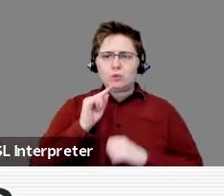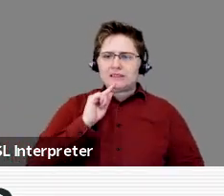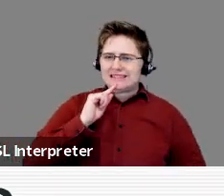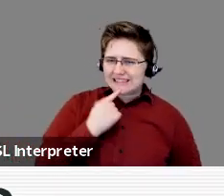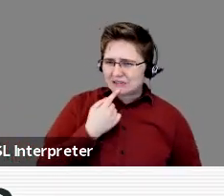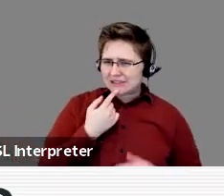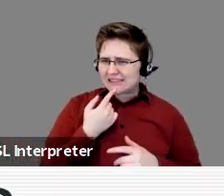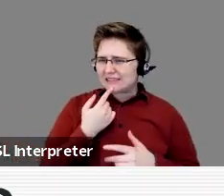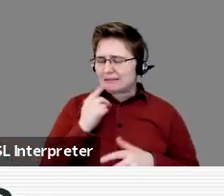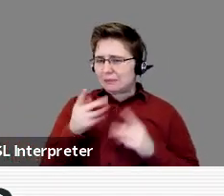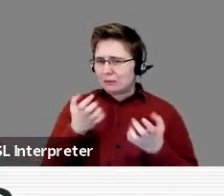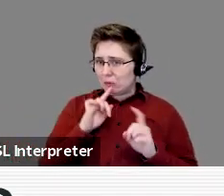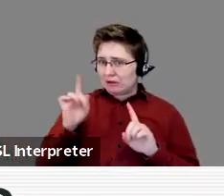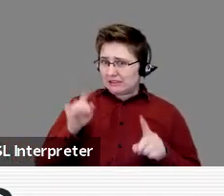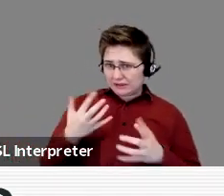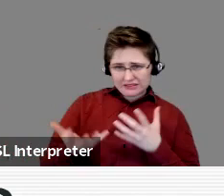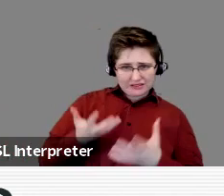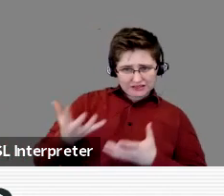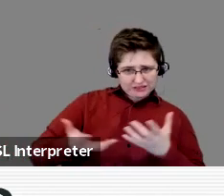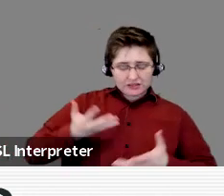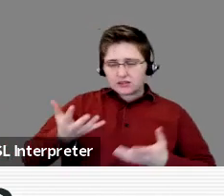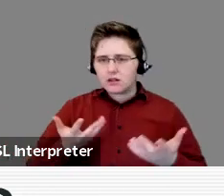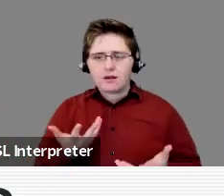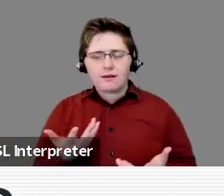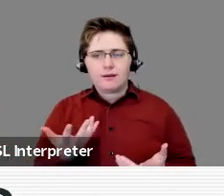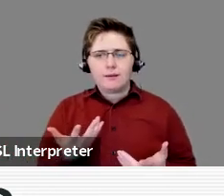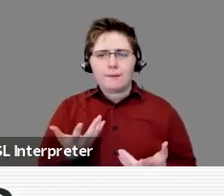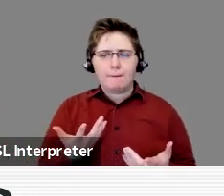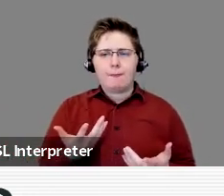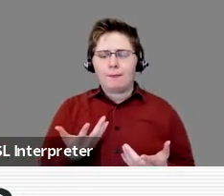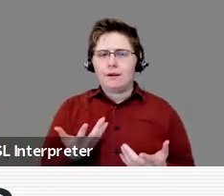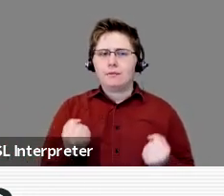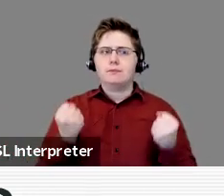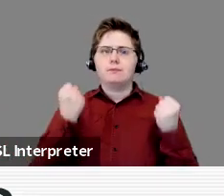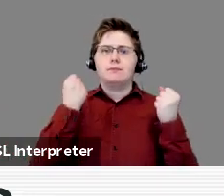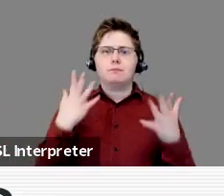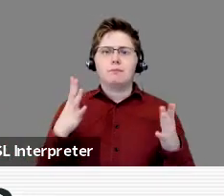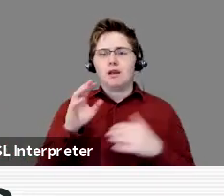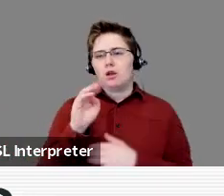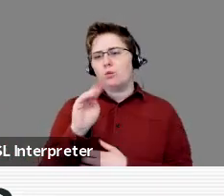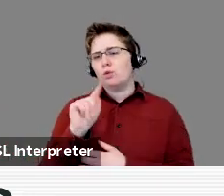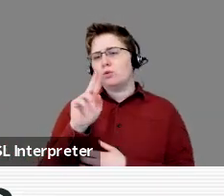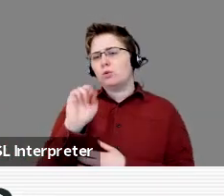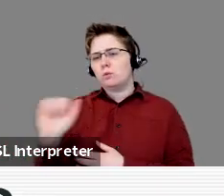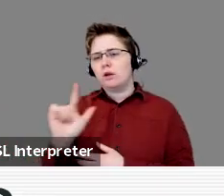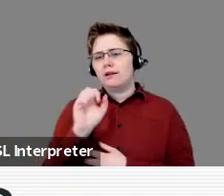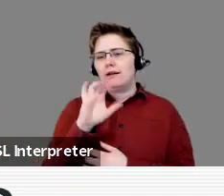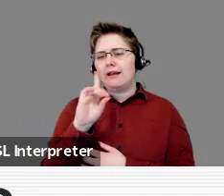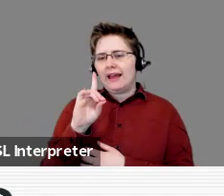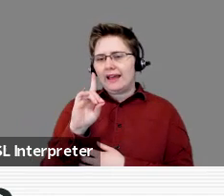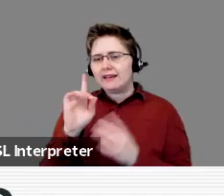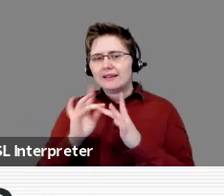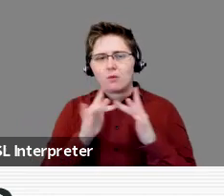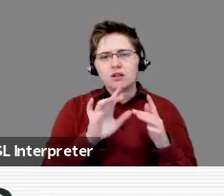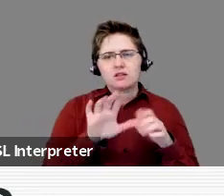seriously people want to respond to this. There was a myriad of mutual aid networks across the nation that spread